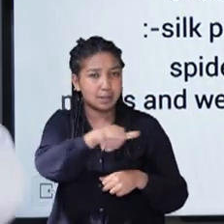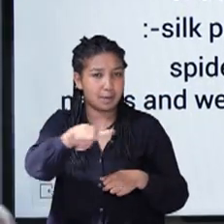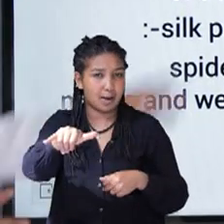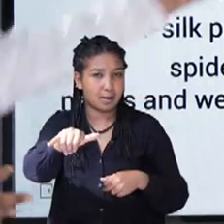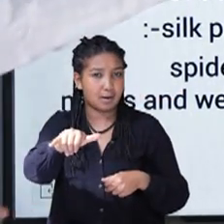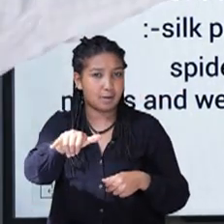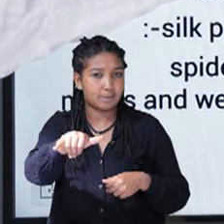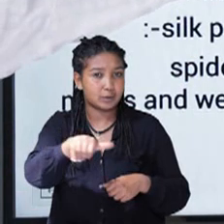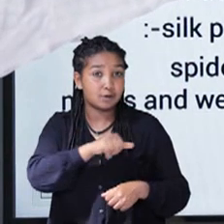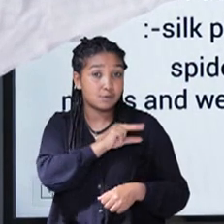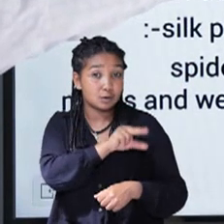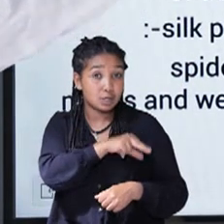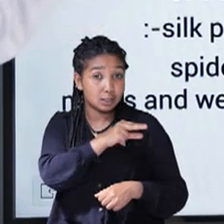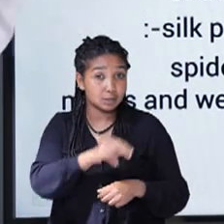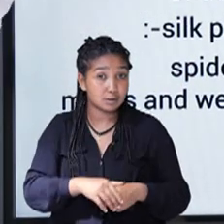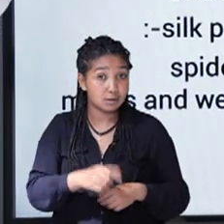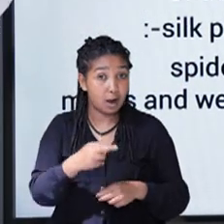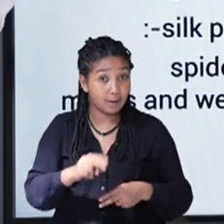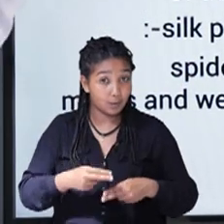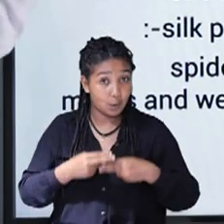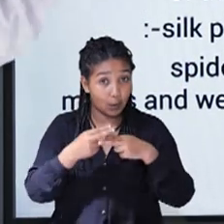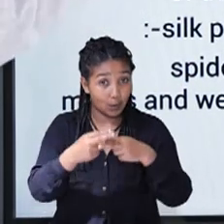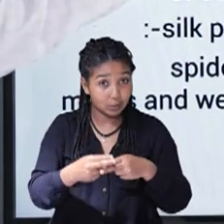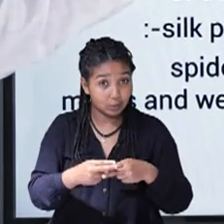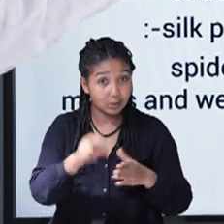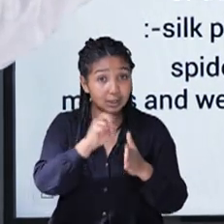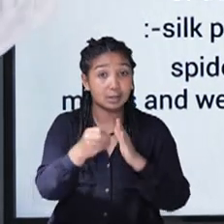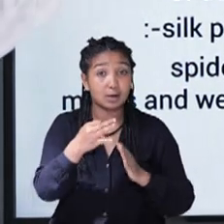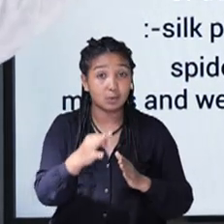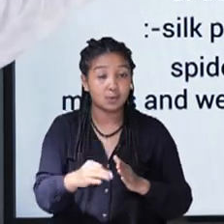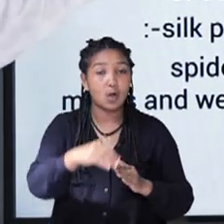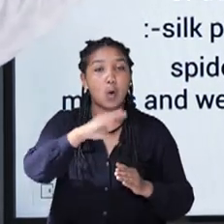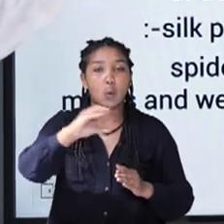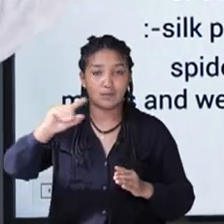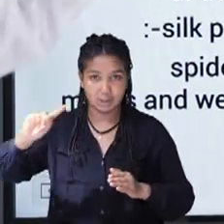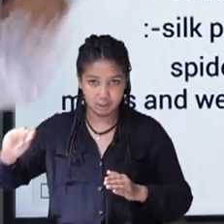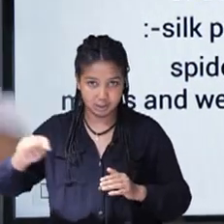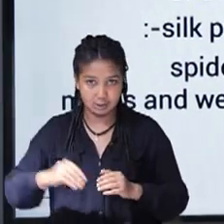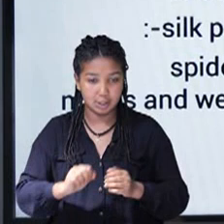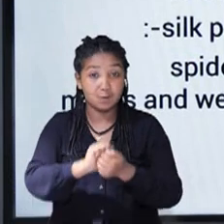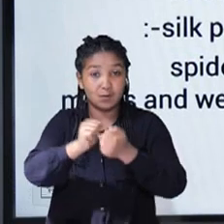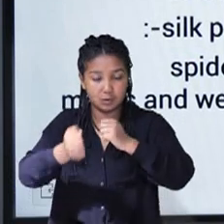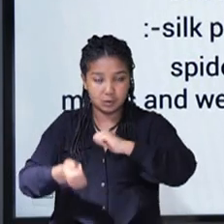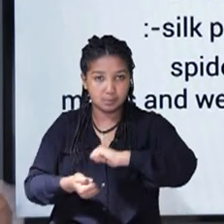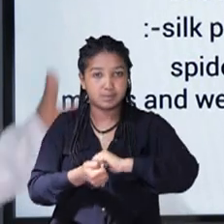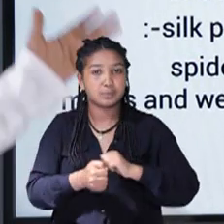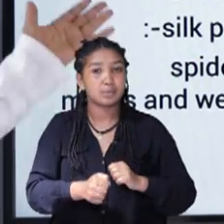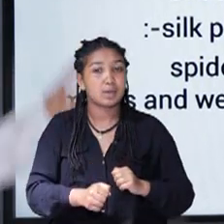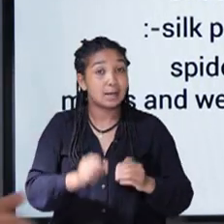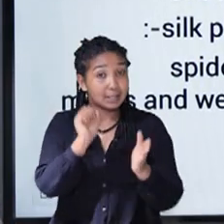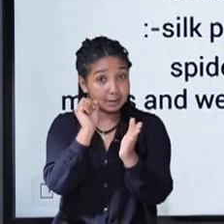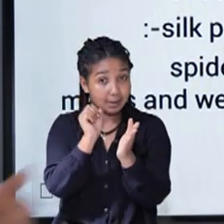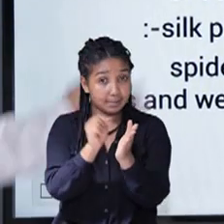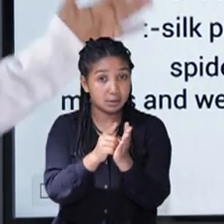similar features are the result of convergent evolution. As